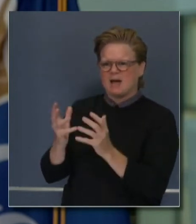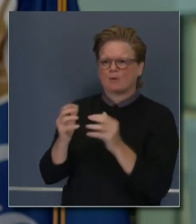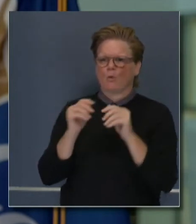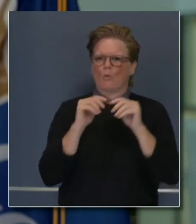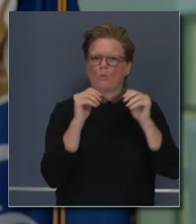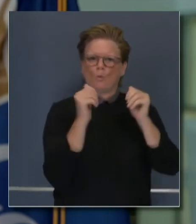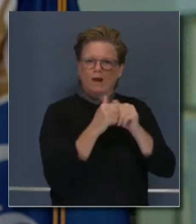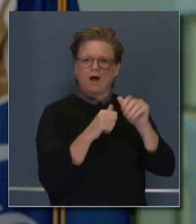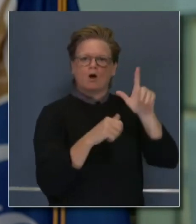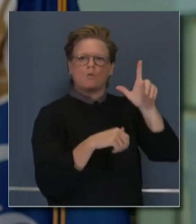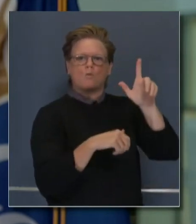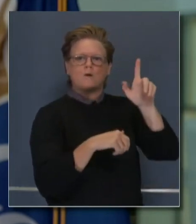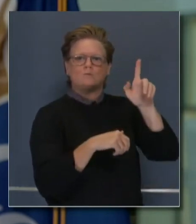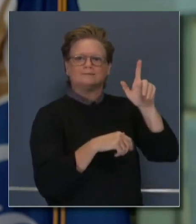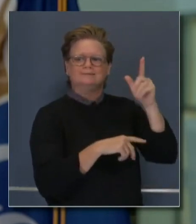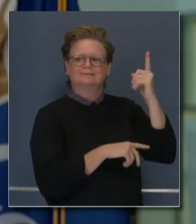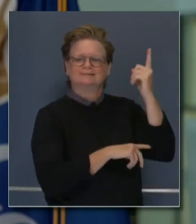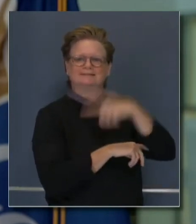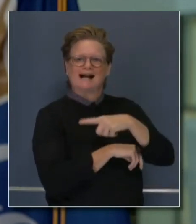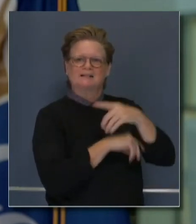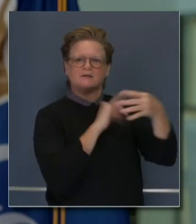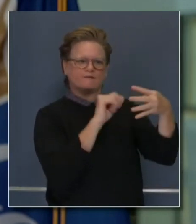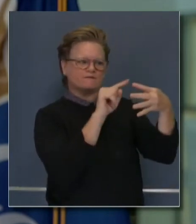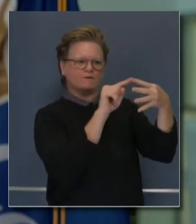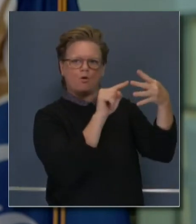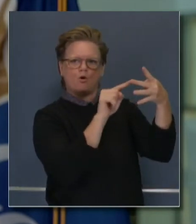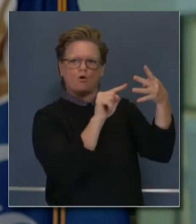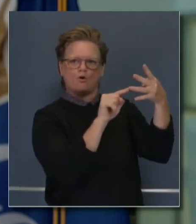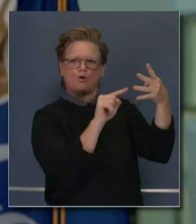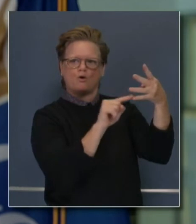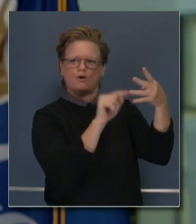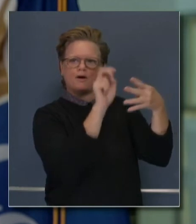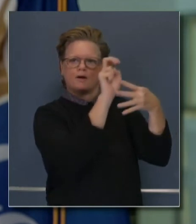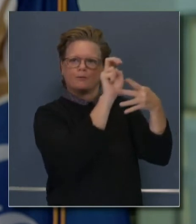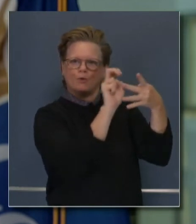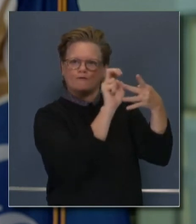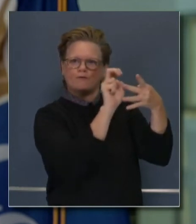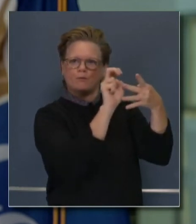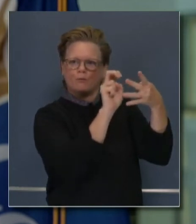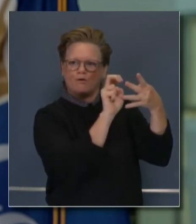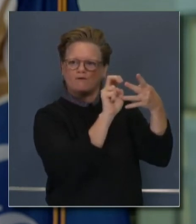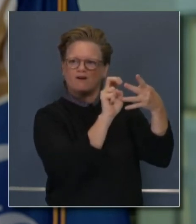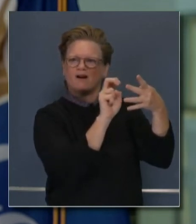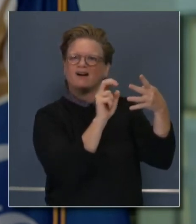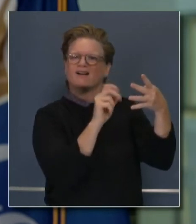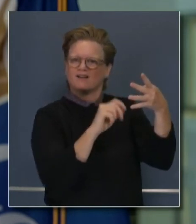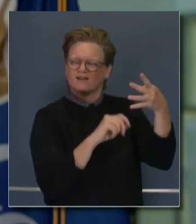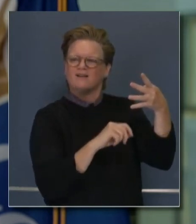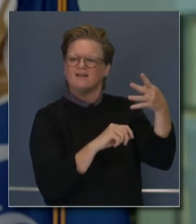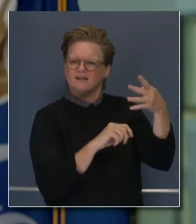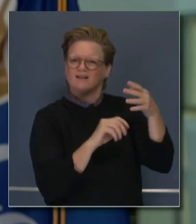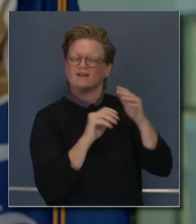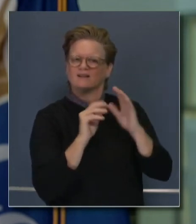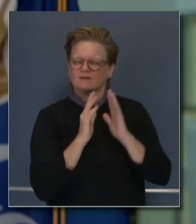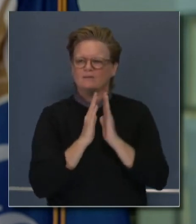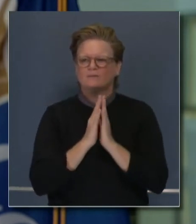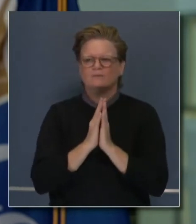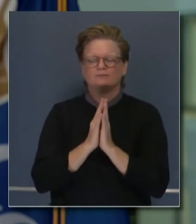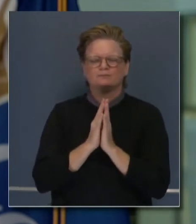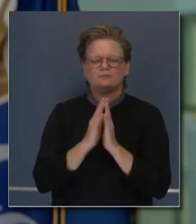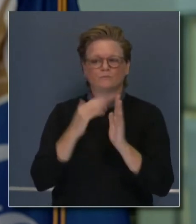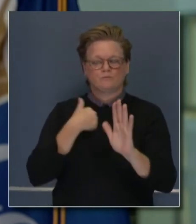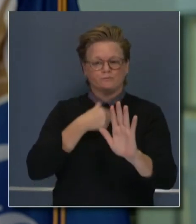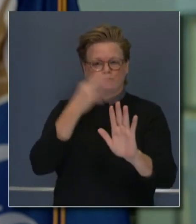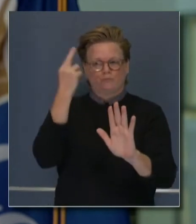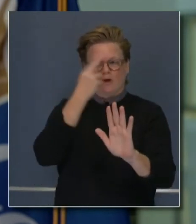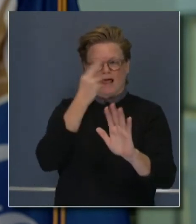us a real sense of that epidata, that epidemiological data as it relates to what that means from a leading indicator, what that looks like in terms